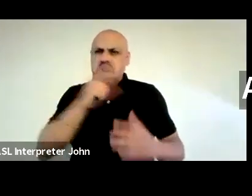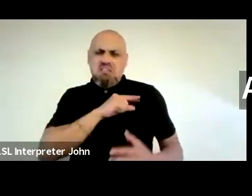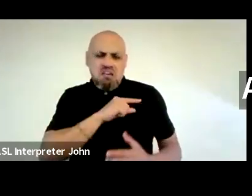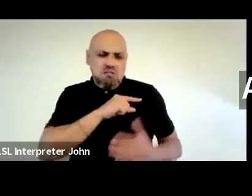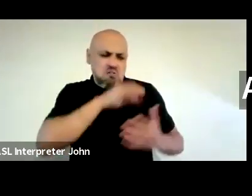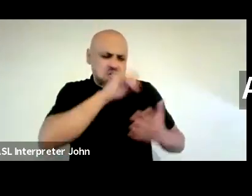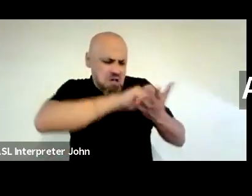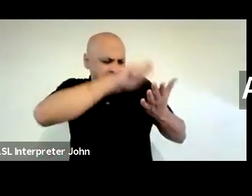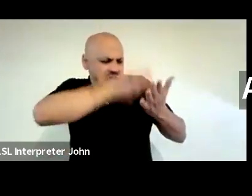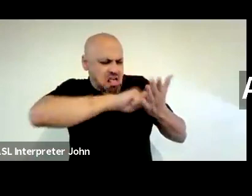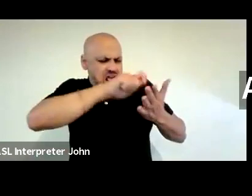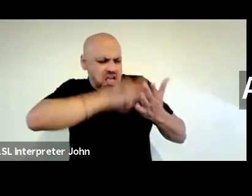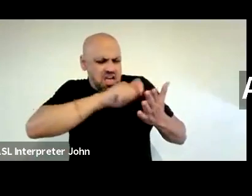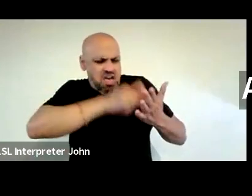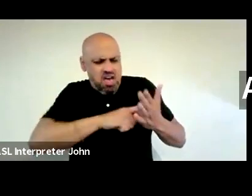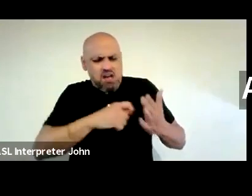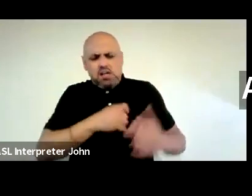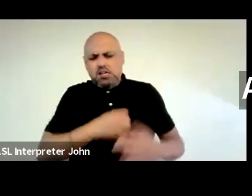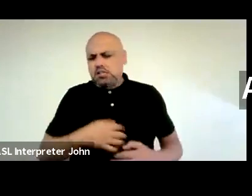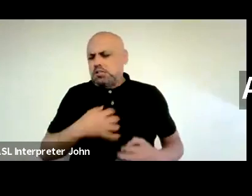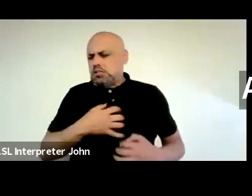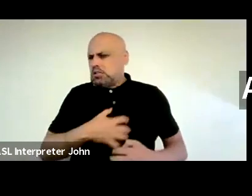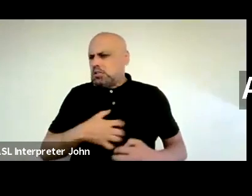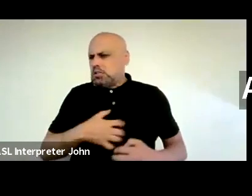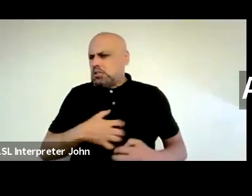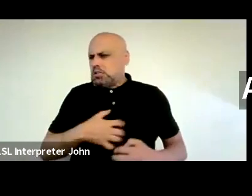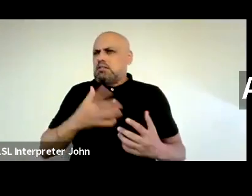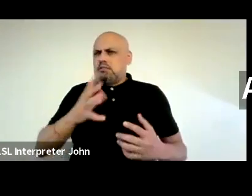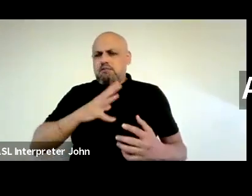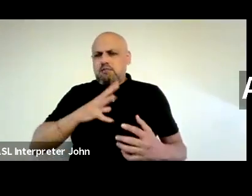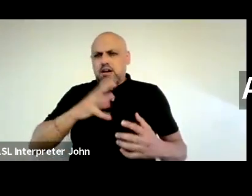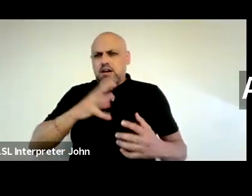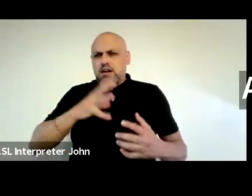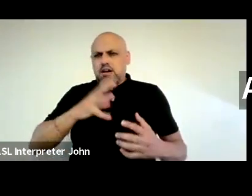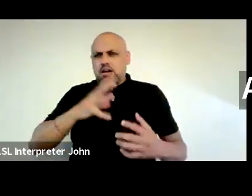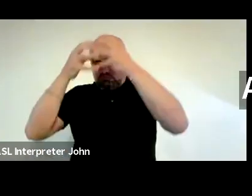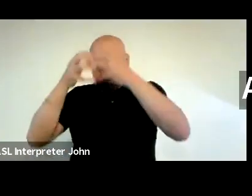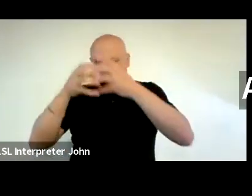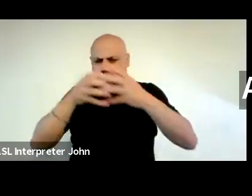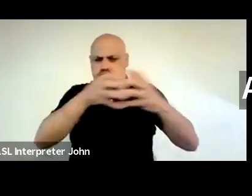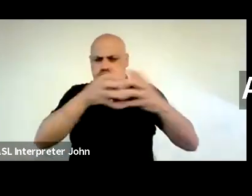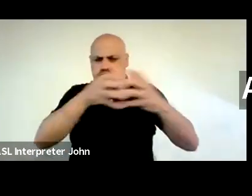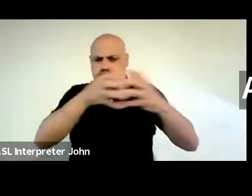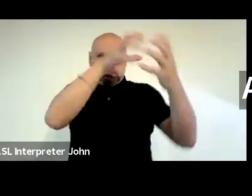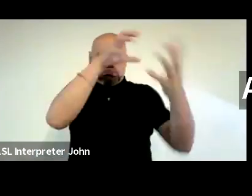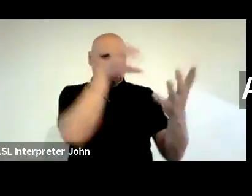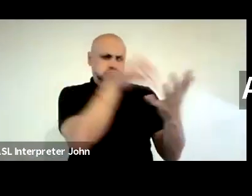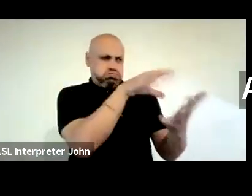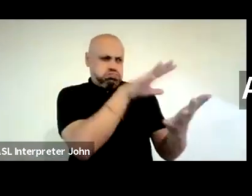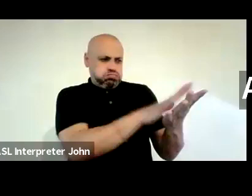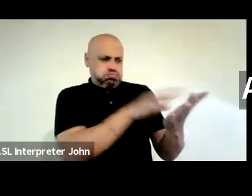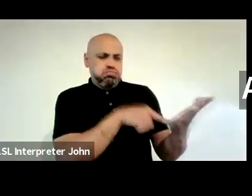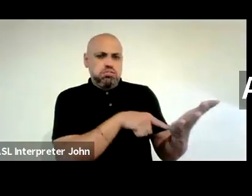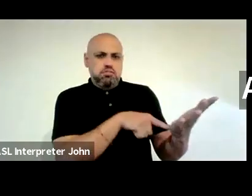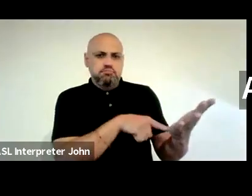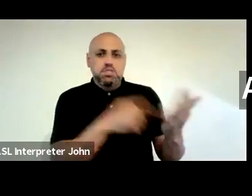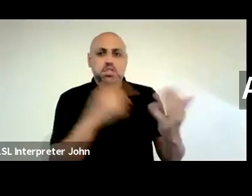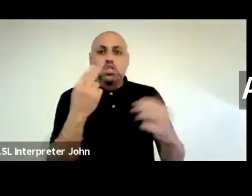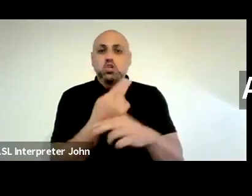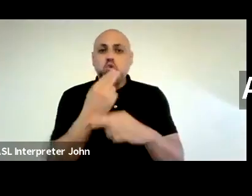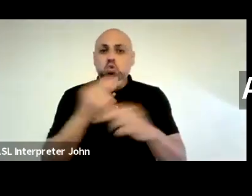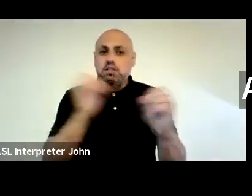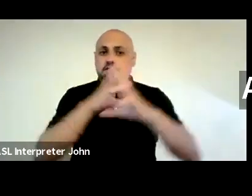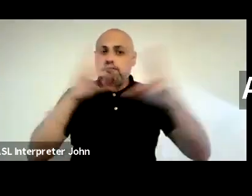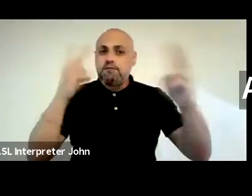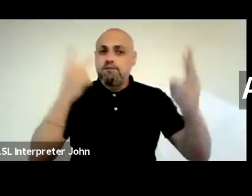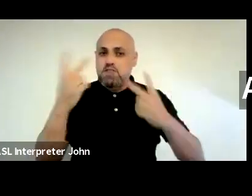it, but it was being placed somewhere else outside of my head. Using visuals was also a strategy, looking at